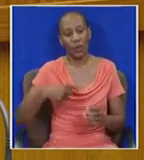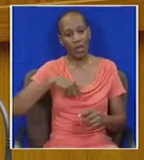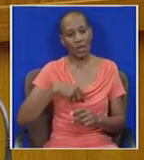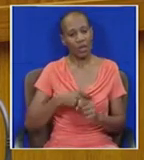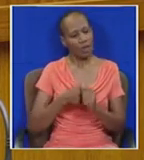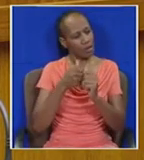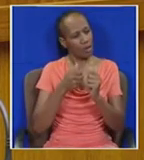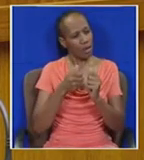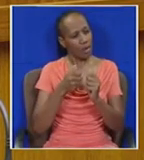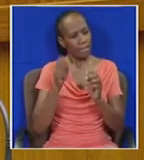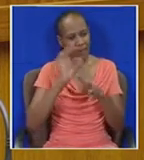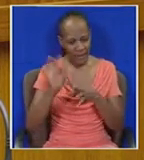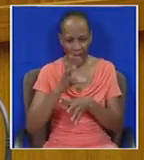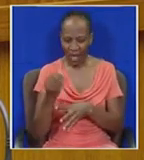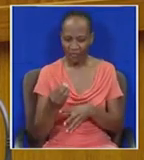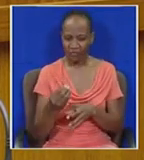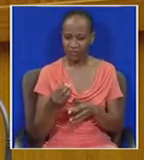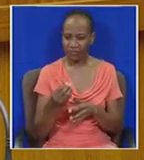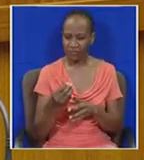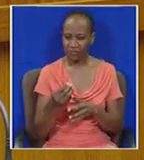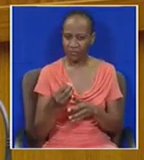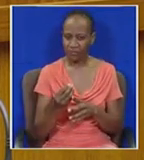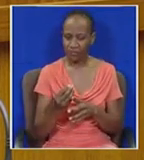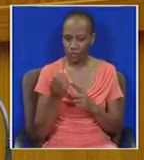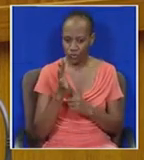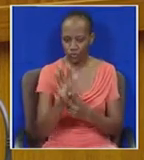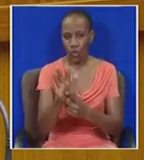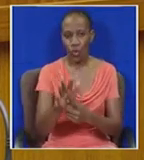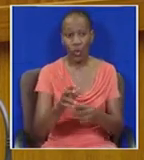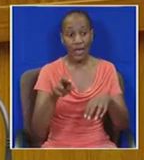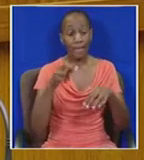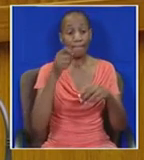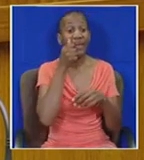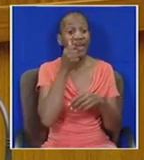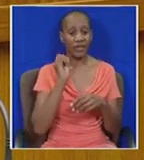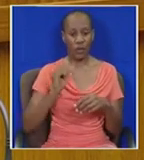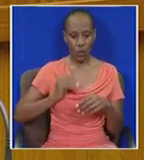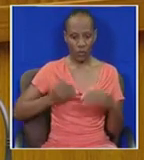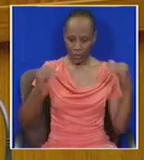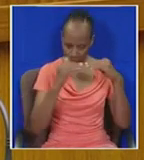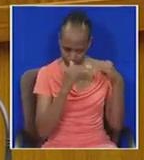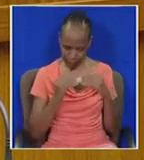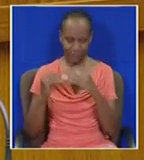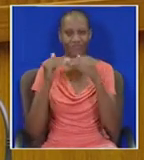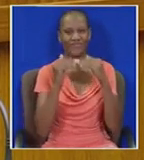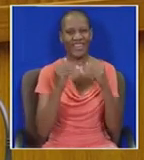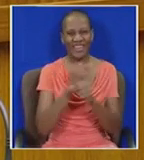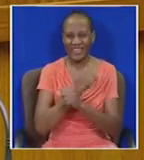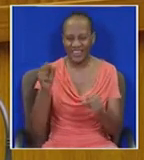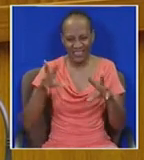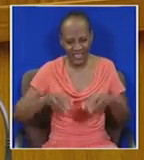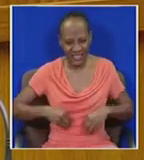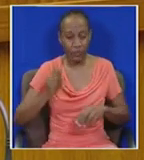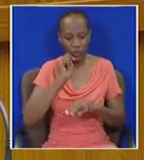our agenda Madiba's vision of a non-sexist society in which the oppression and exploitation